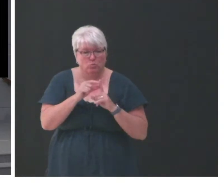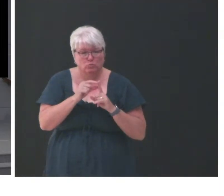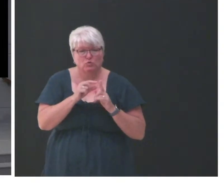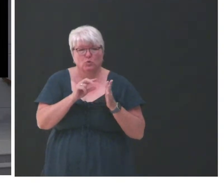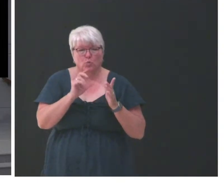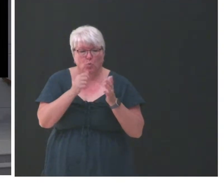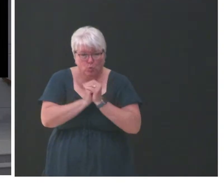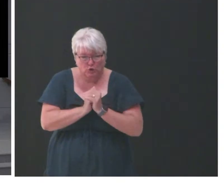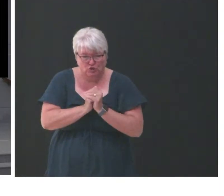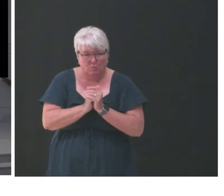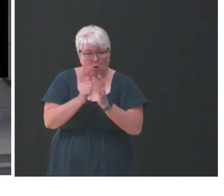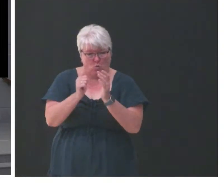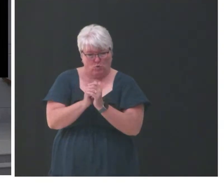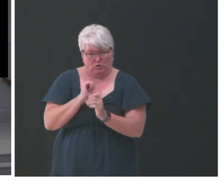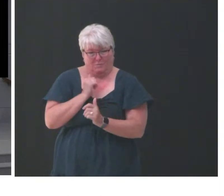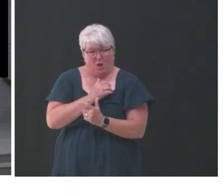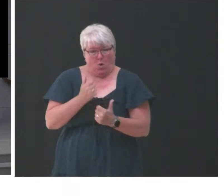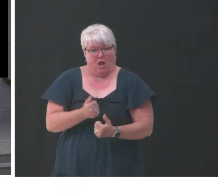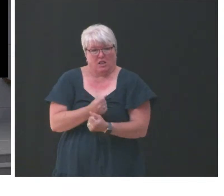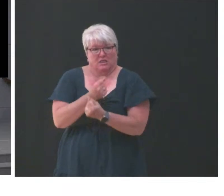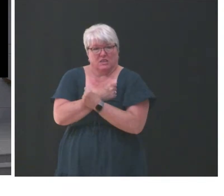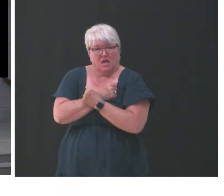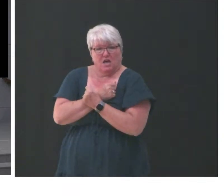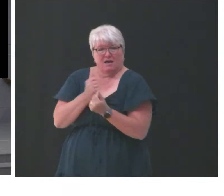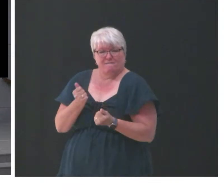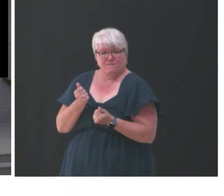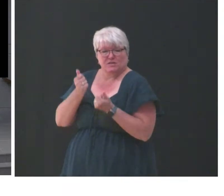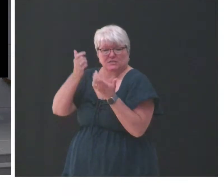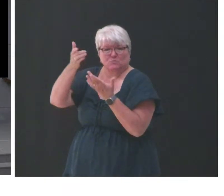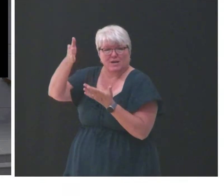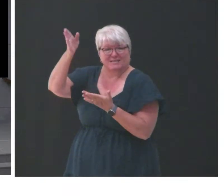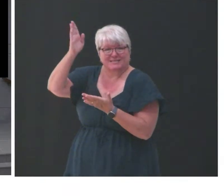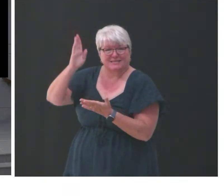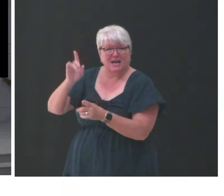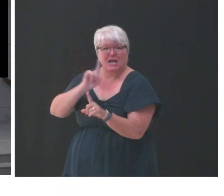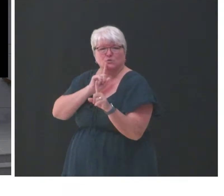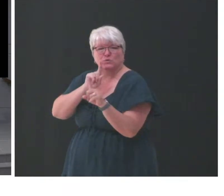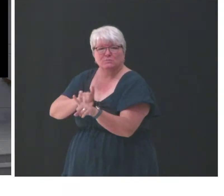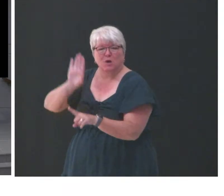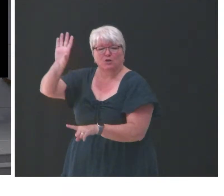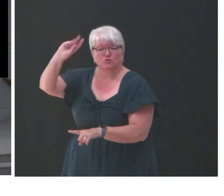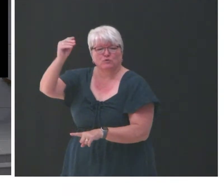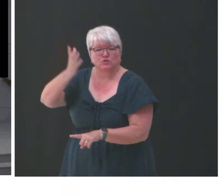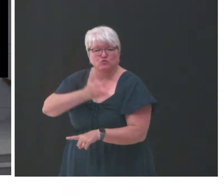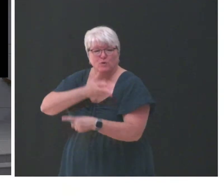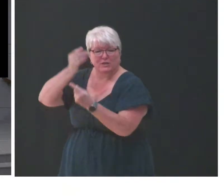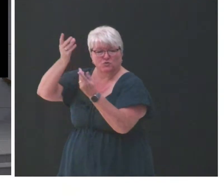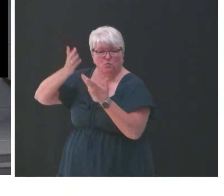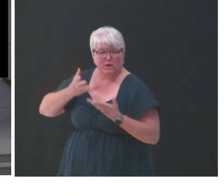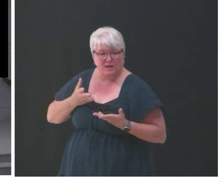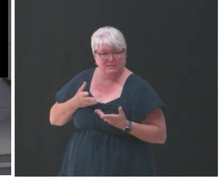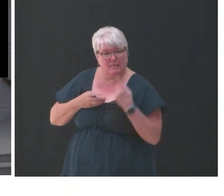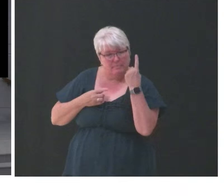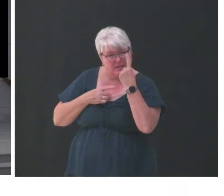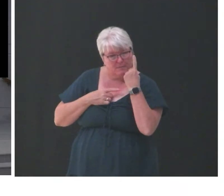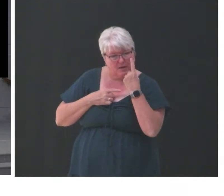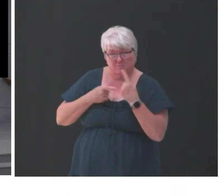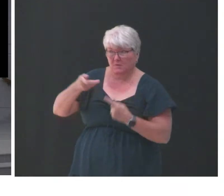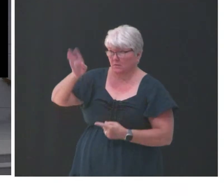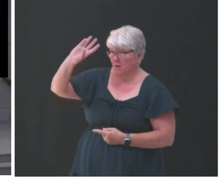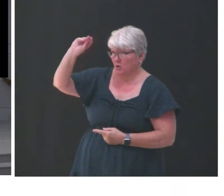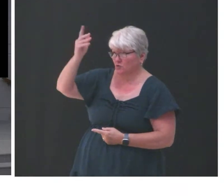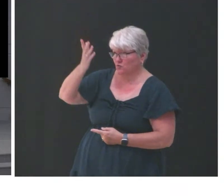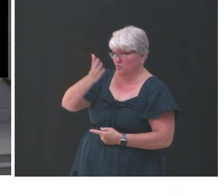this. Worship is our love expressed to God as a response to his grace toward us. Think about that. Worship